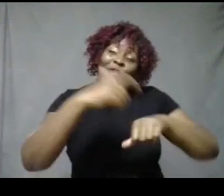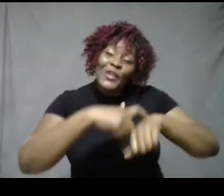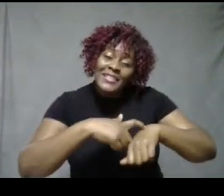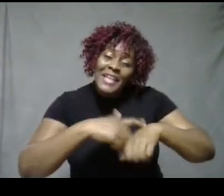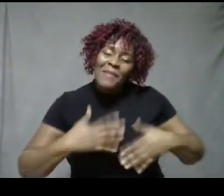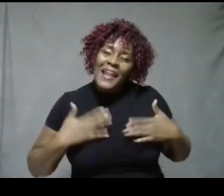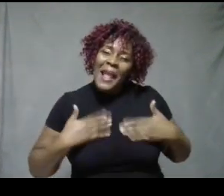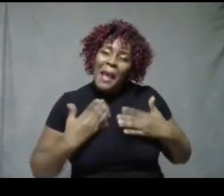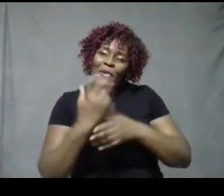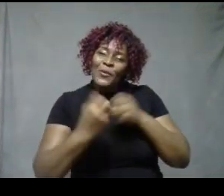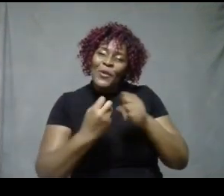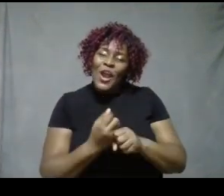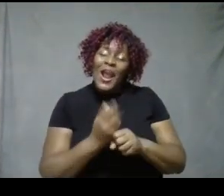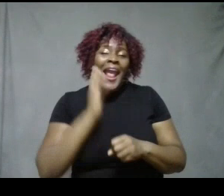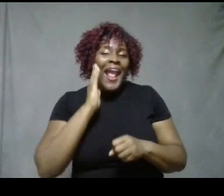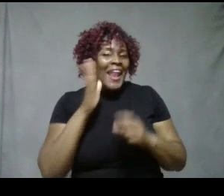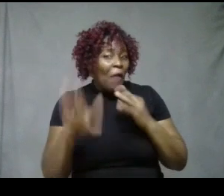happy note of, again,